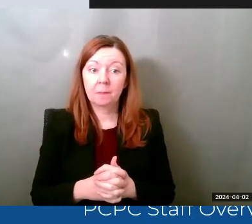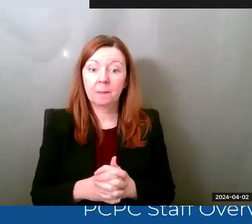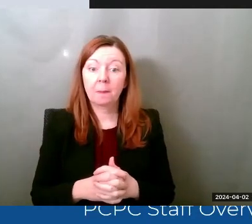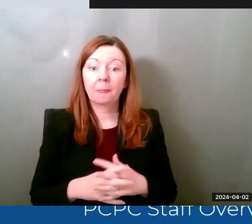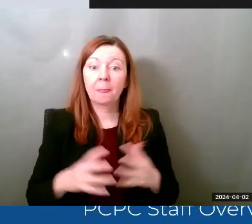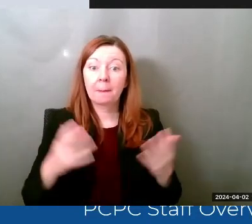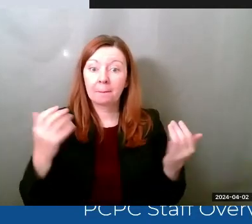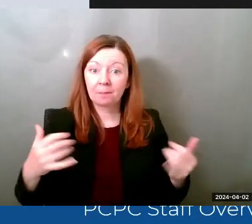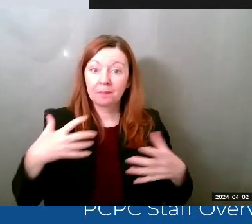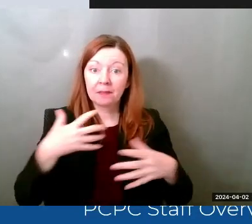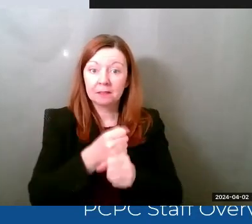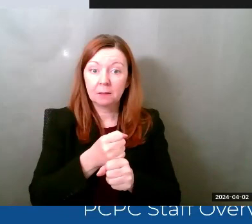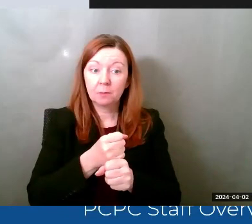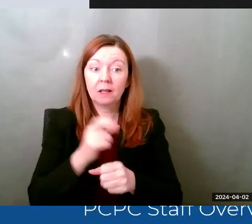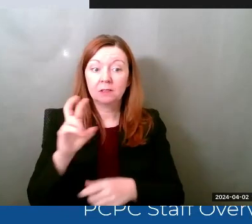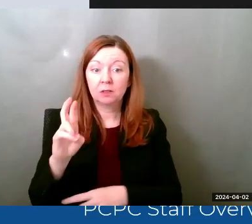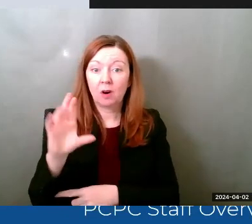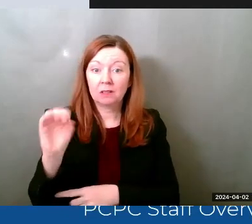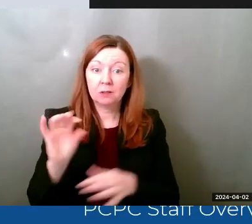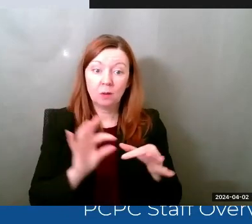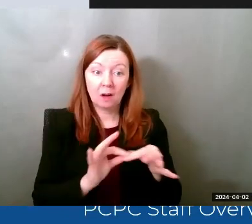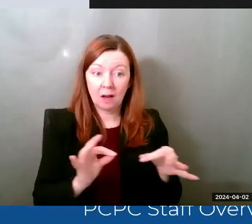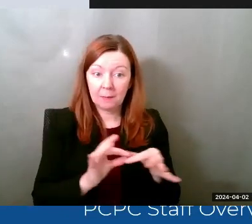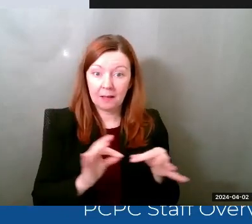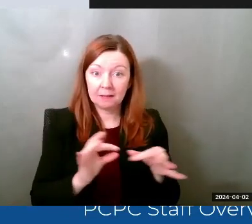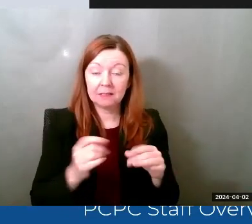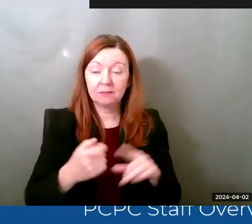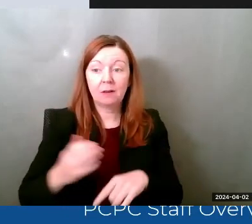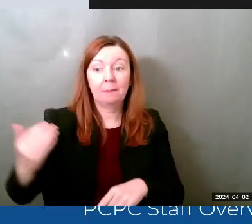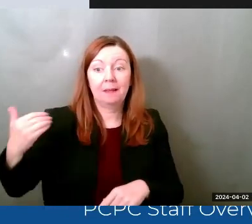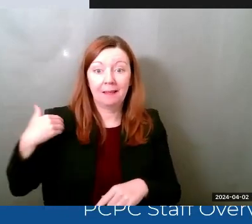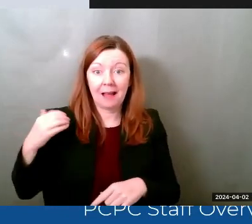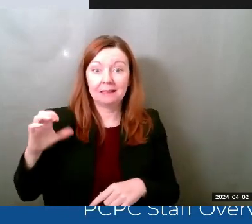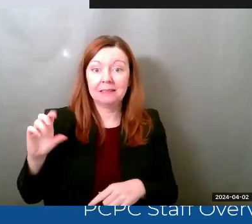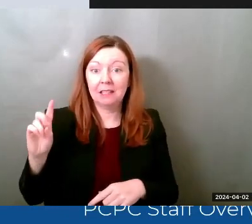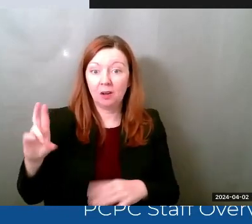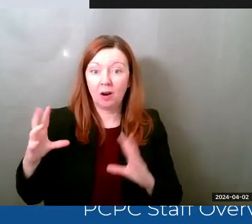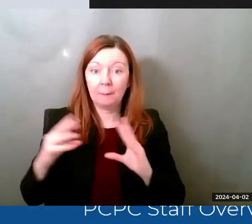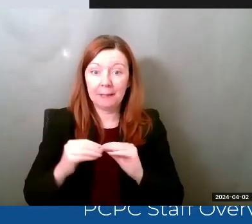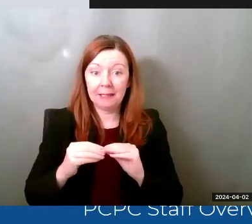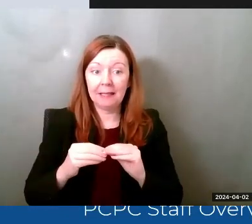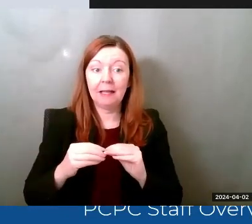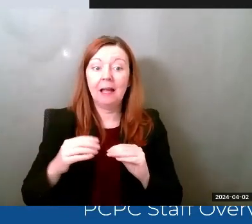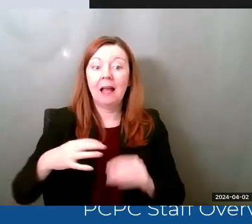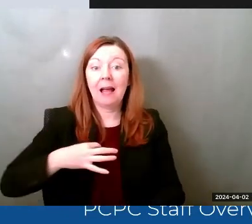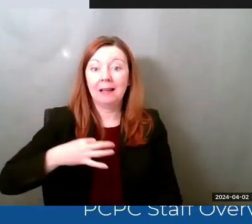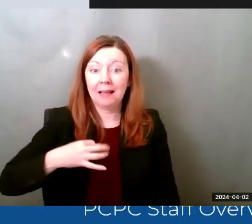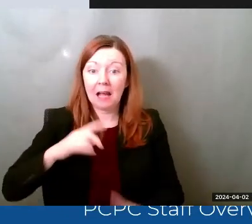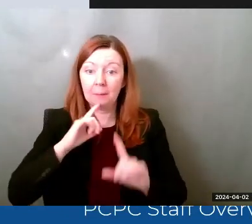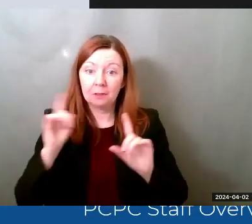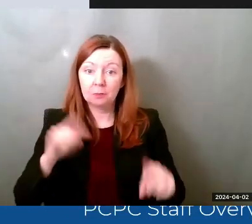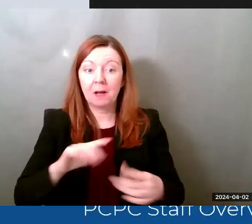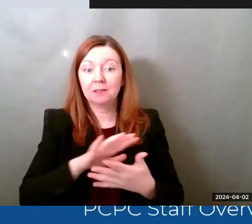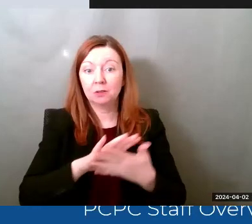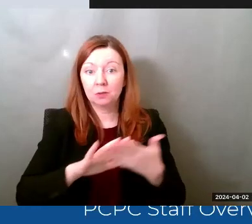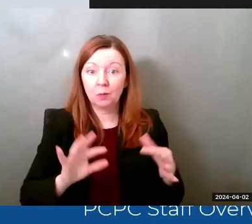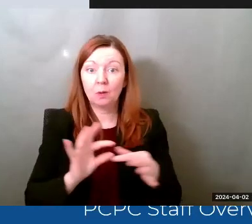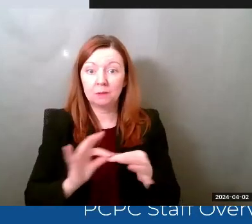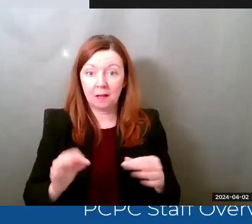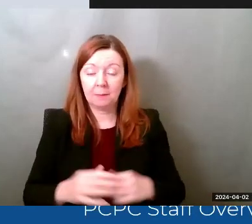I will now summarize the RCO's comments from the last CDR meeting and the applicant's responses to those